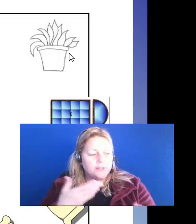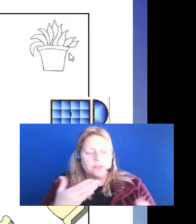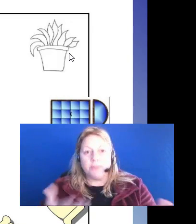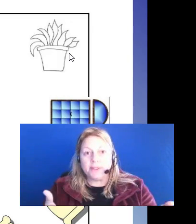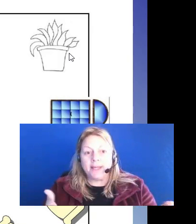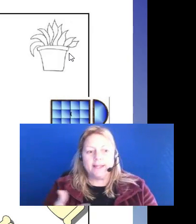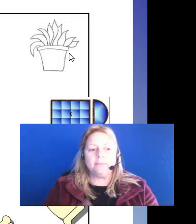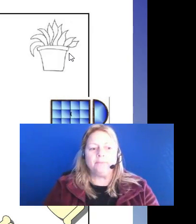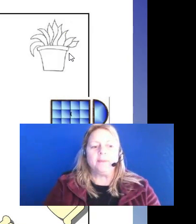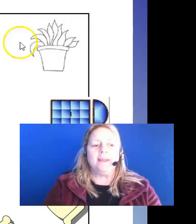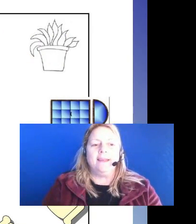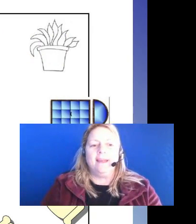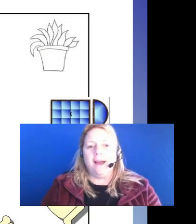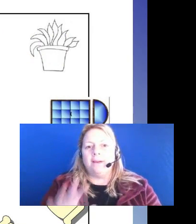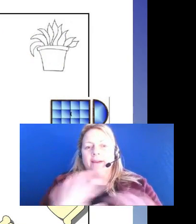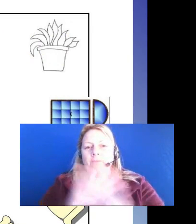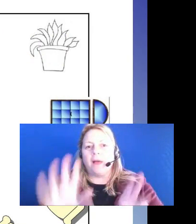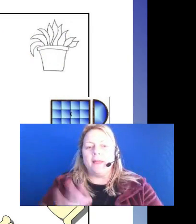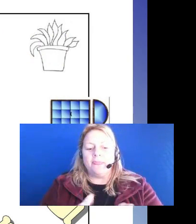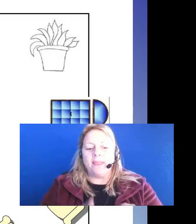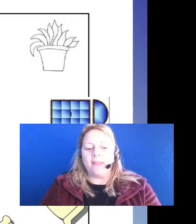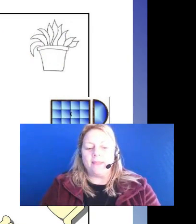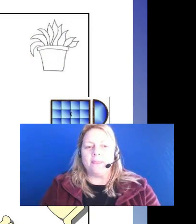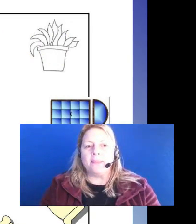conversational piece, communicating. All right,